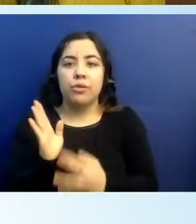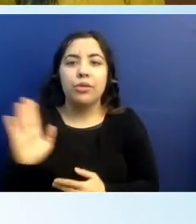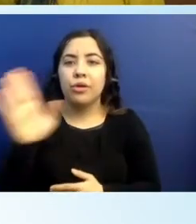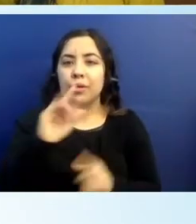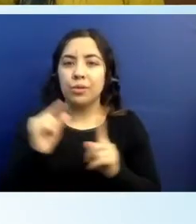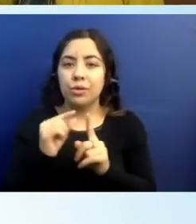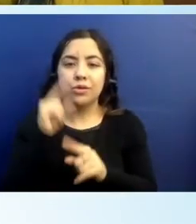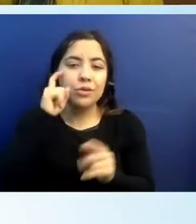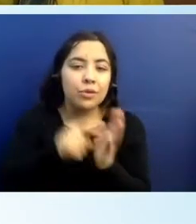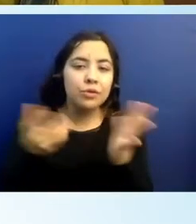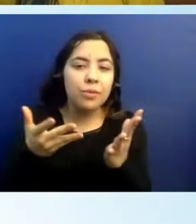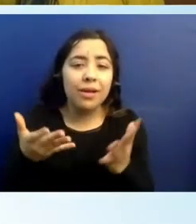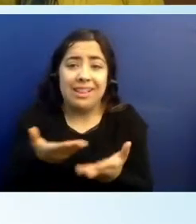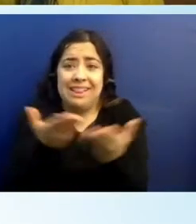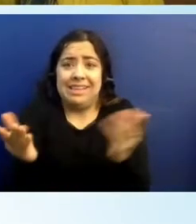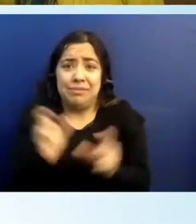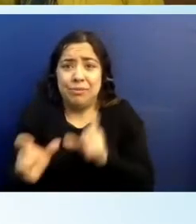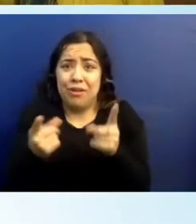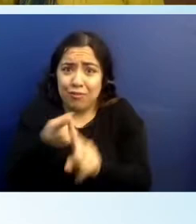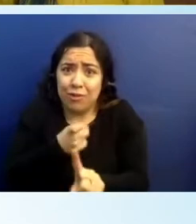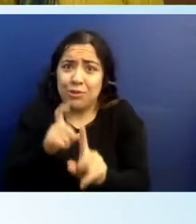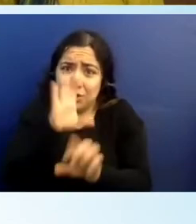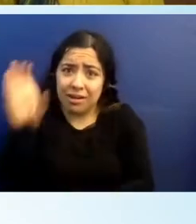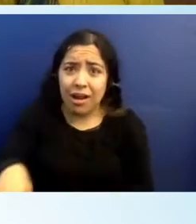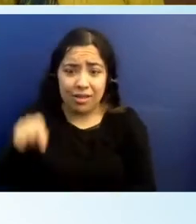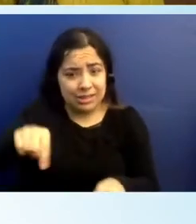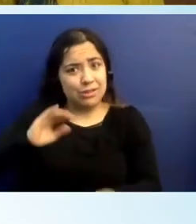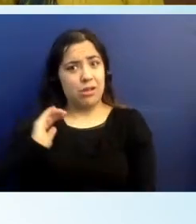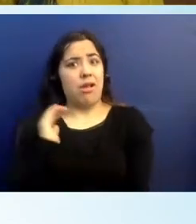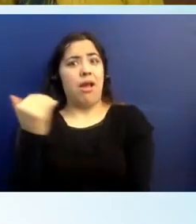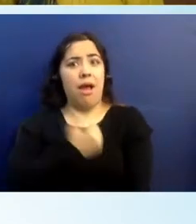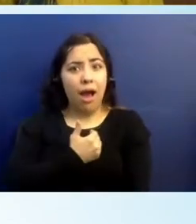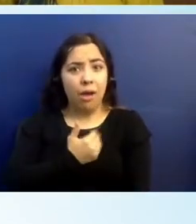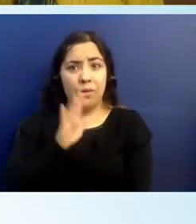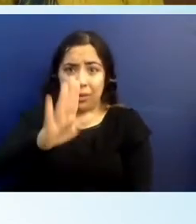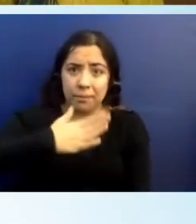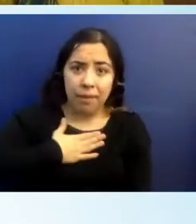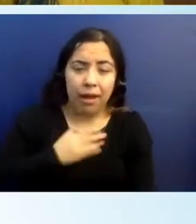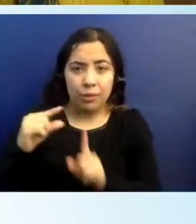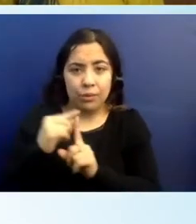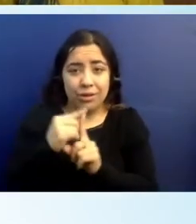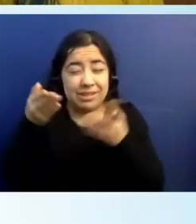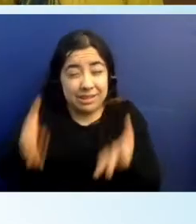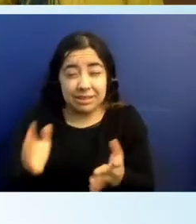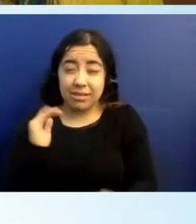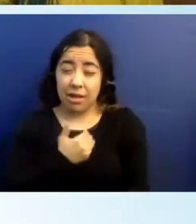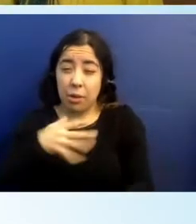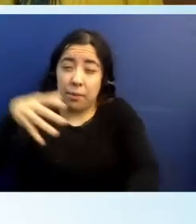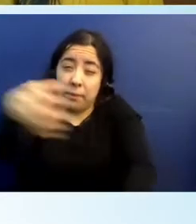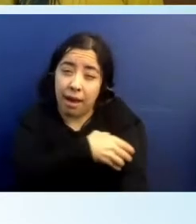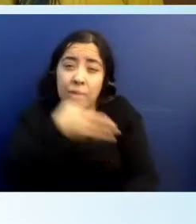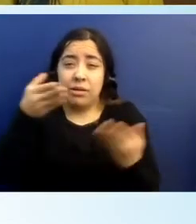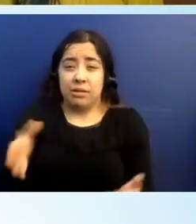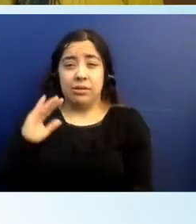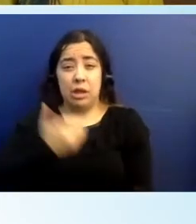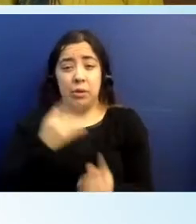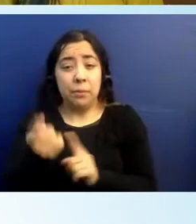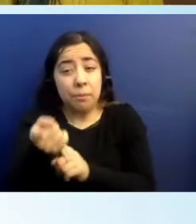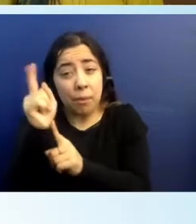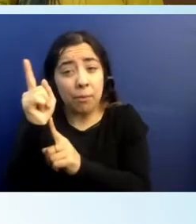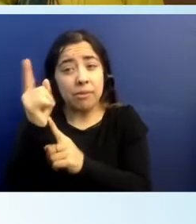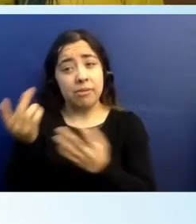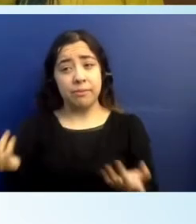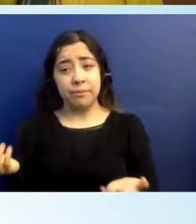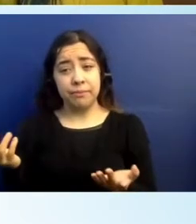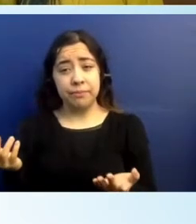are Chicagoans. These are our words. This is our power. This is our moment. And